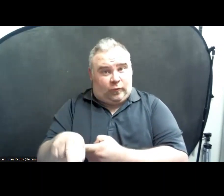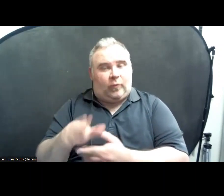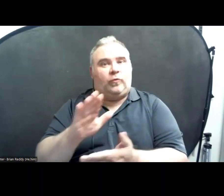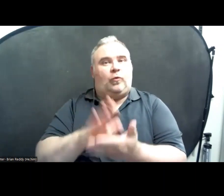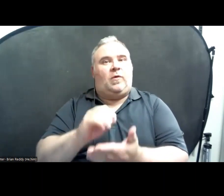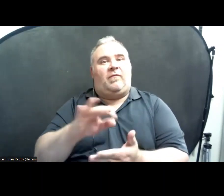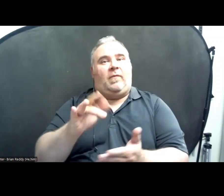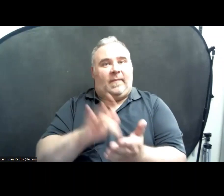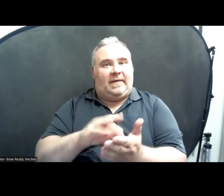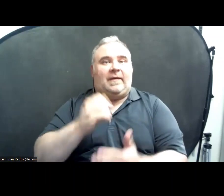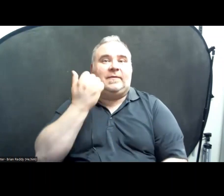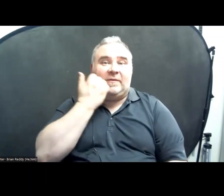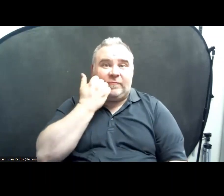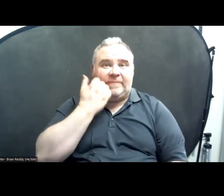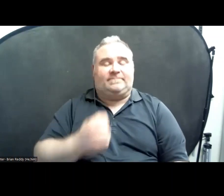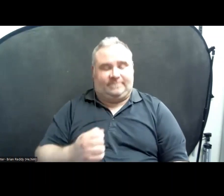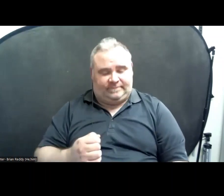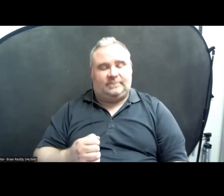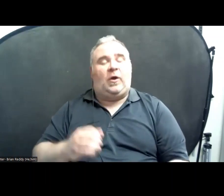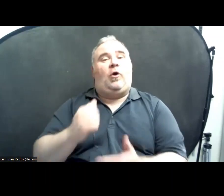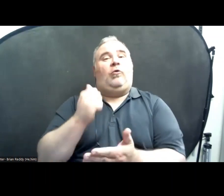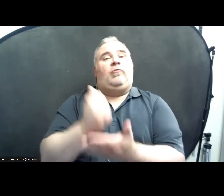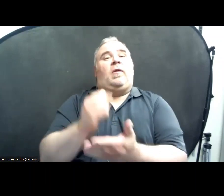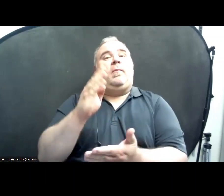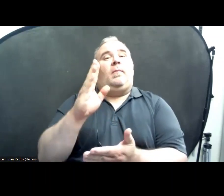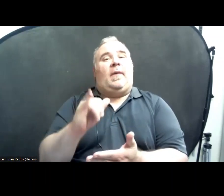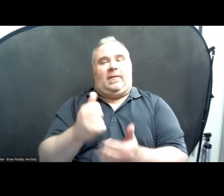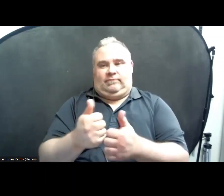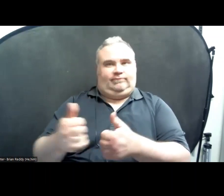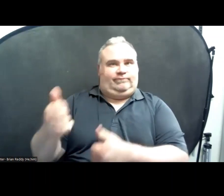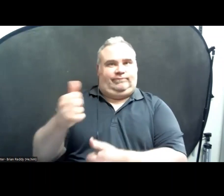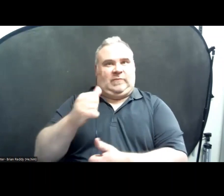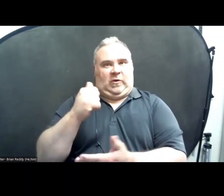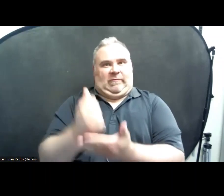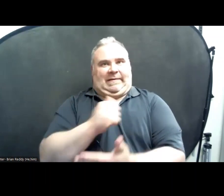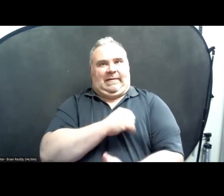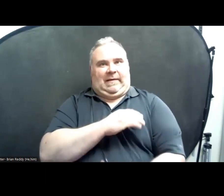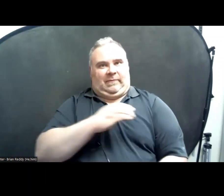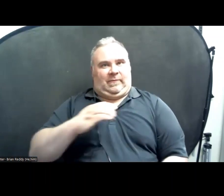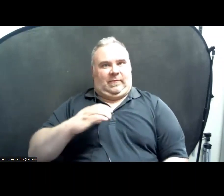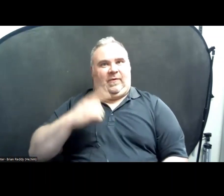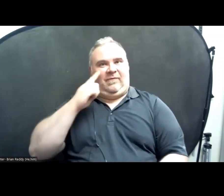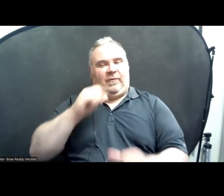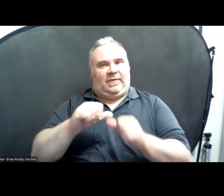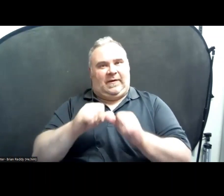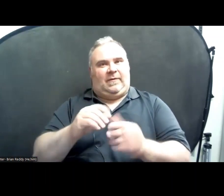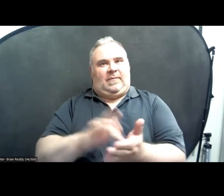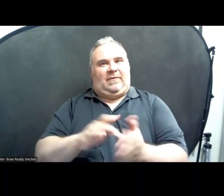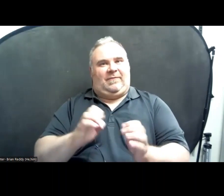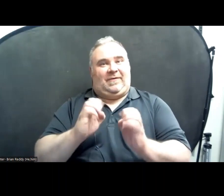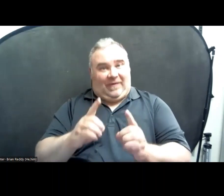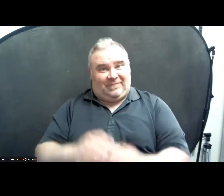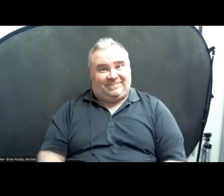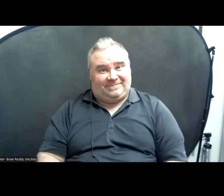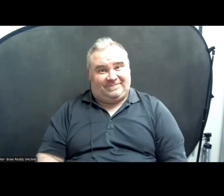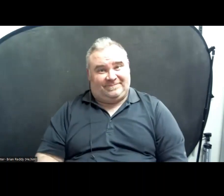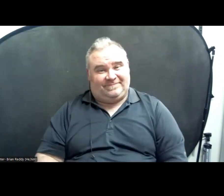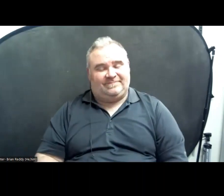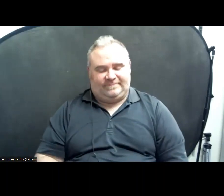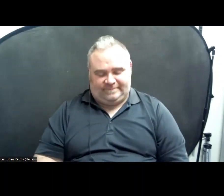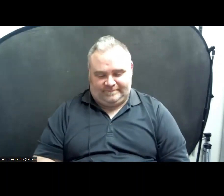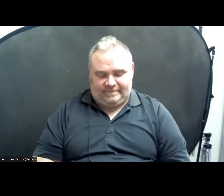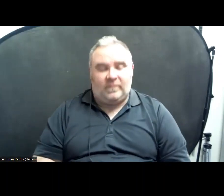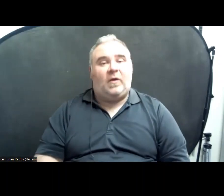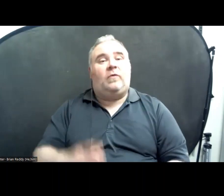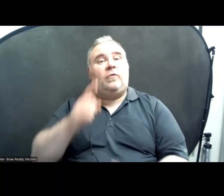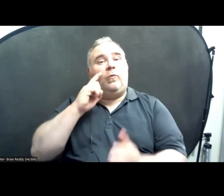of Medicine and Dentistry, accredited by the Accreditation Council for Continuing Medical Education. In recognition